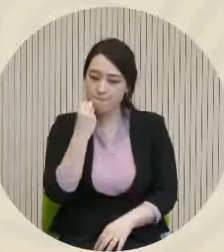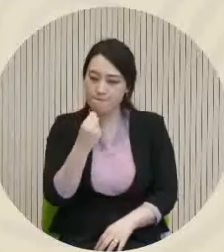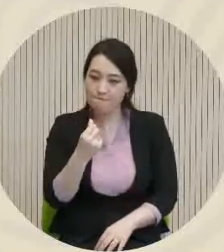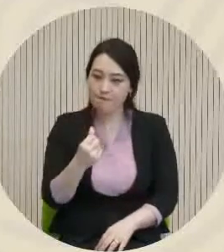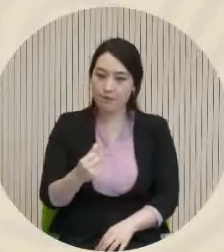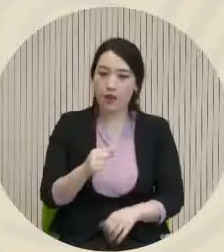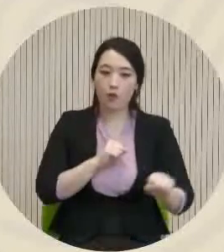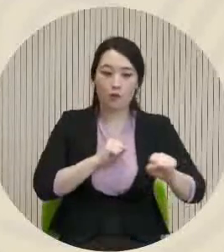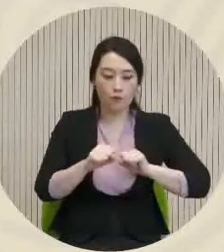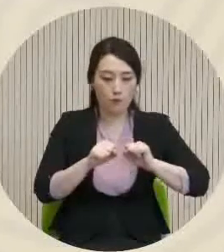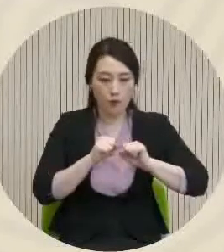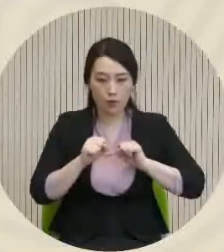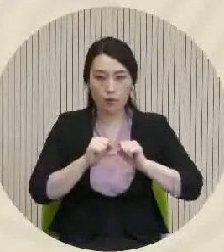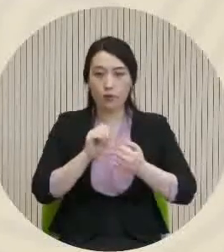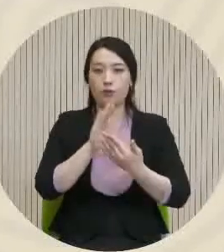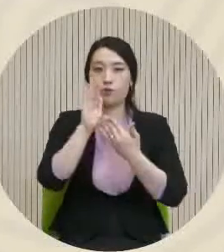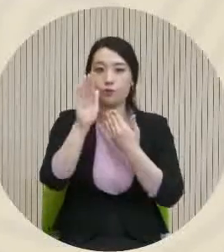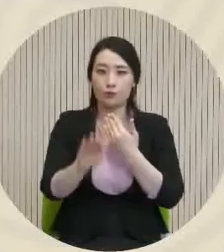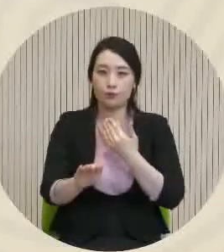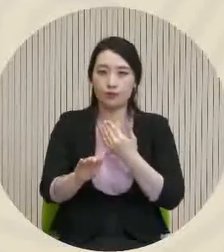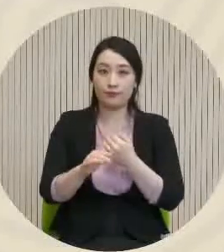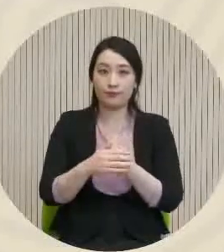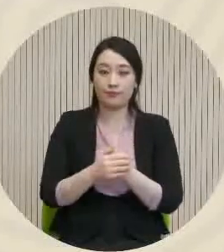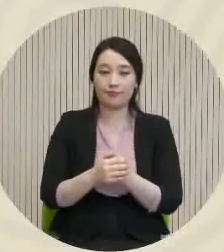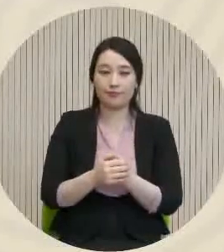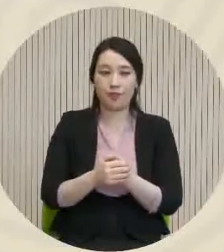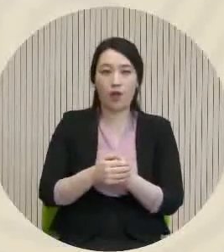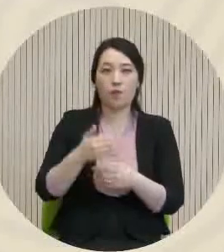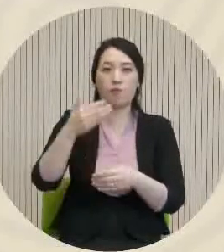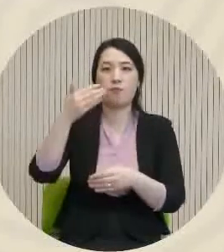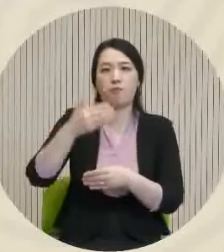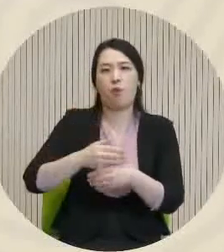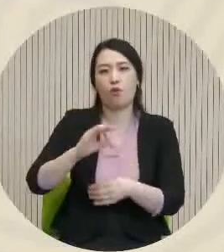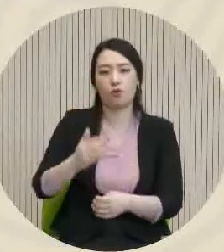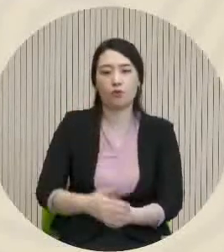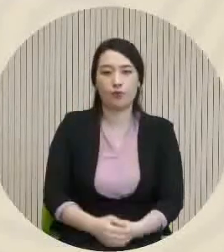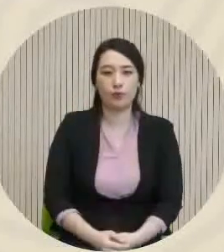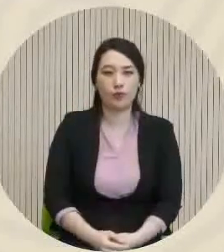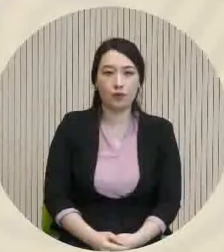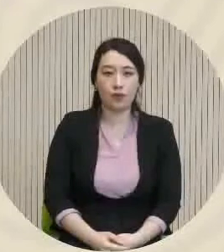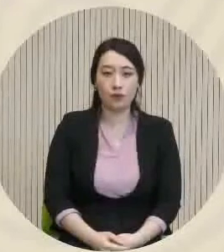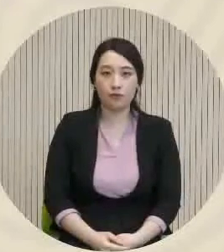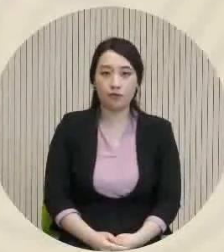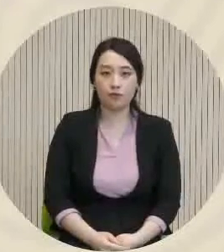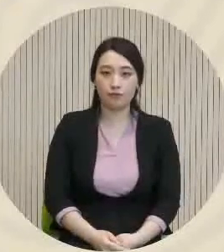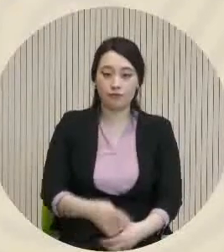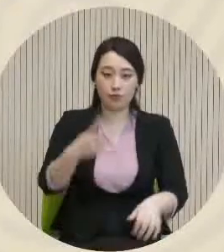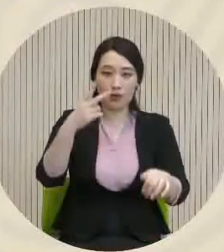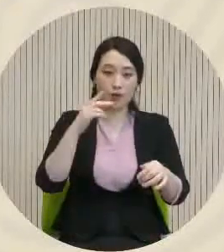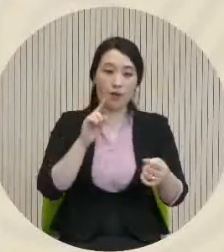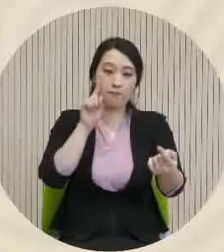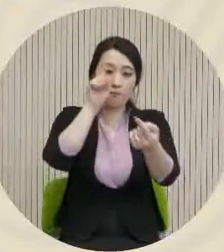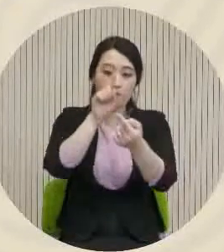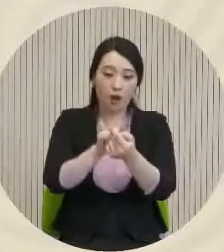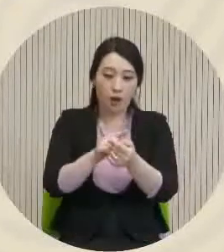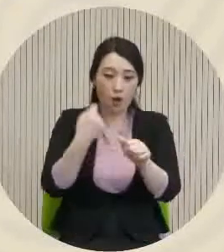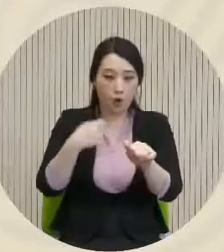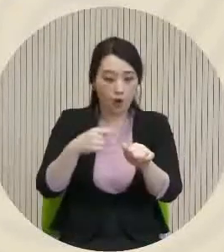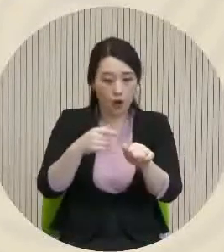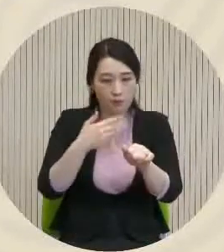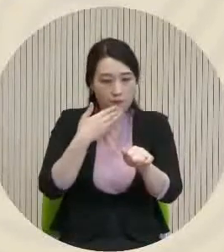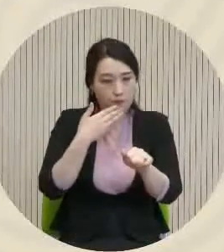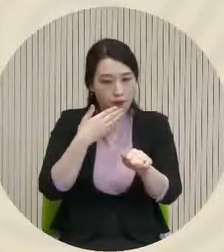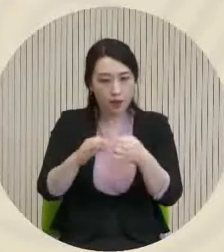the apps and the online platforms were not implemented smoothly as we